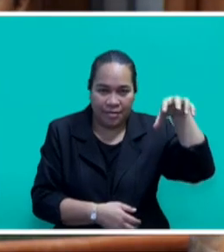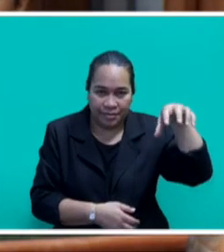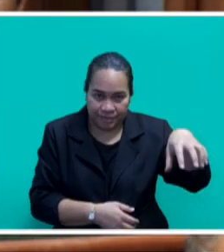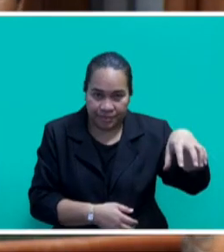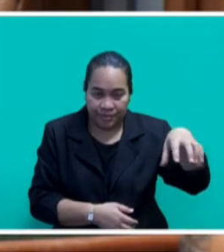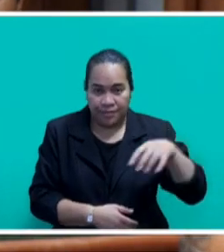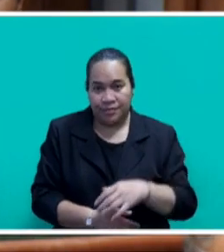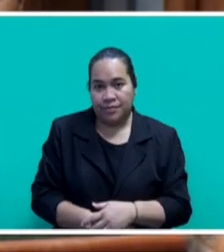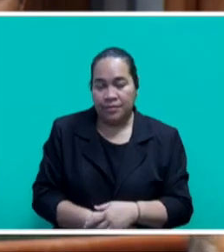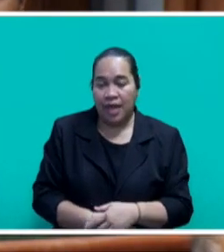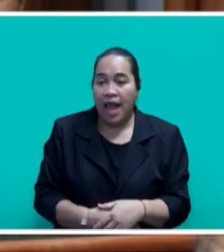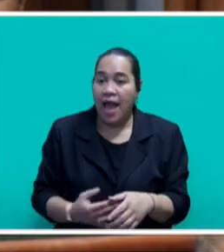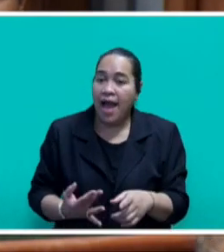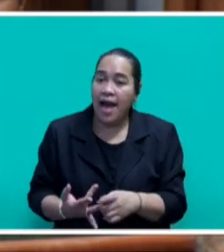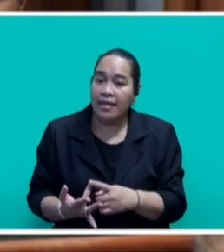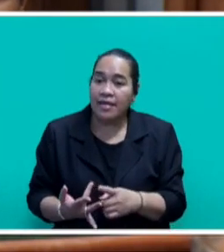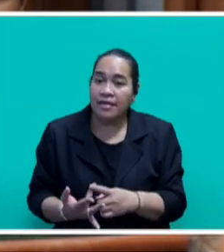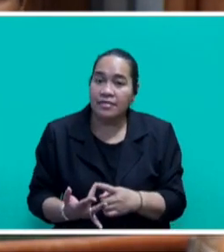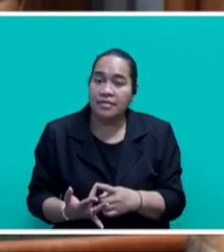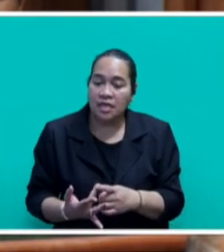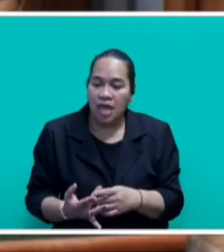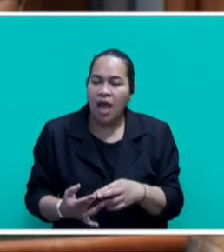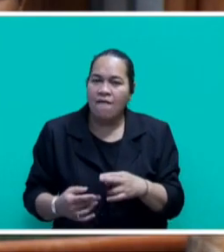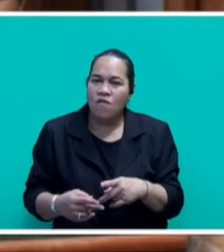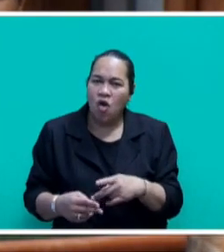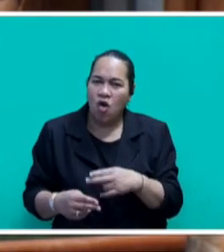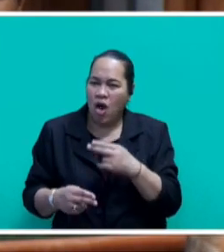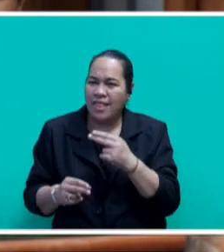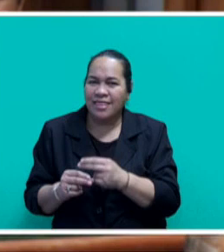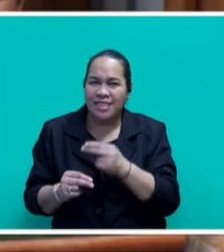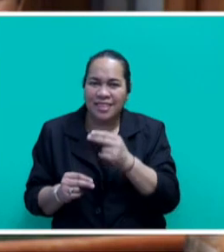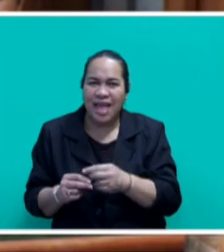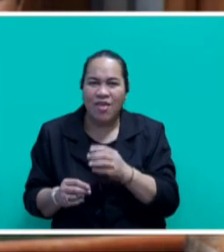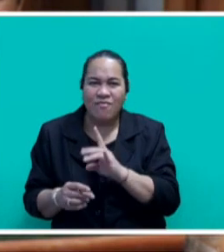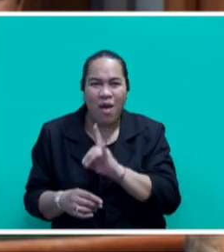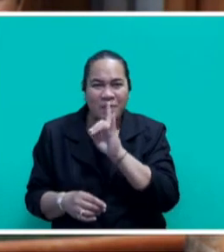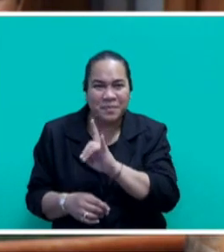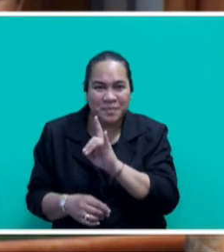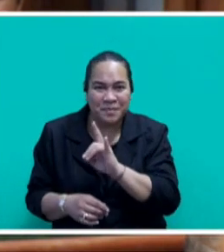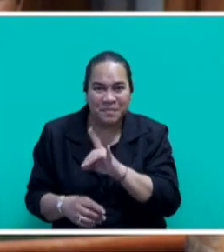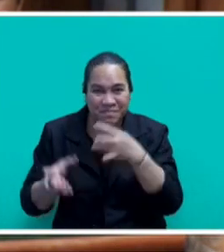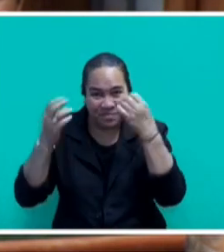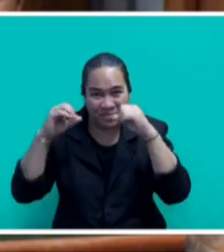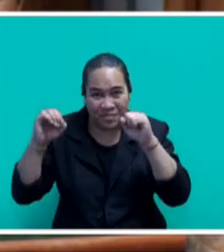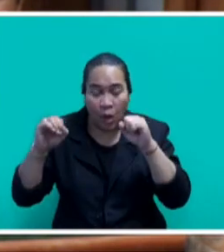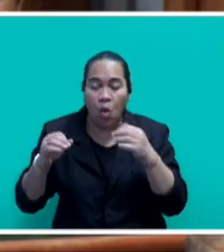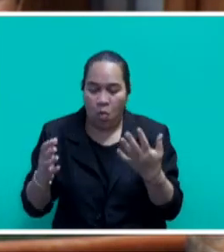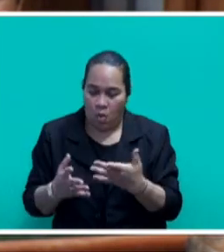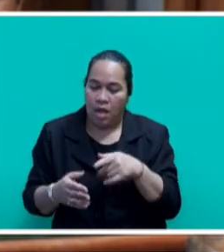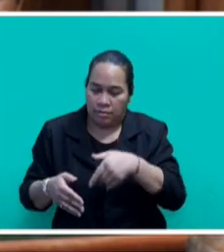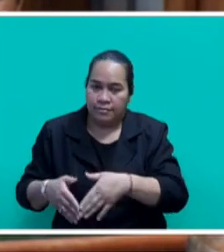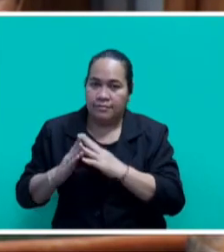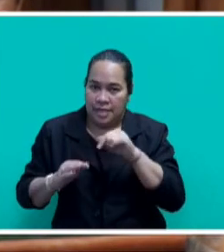and 1 dairy production facility that will be based in the Central Division.